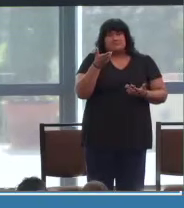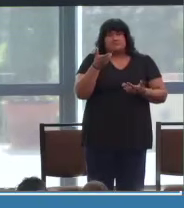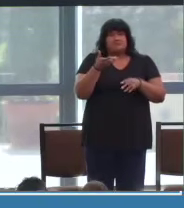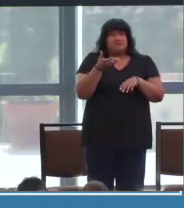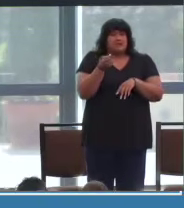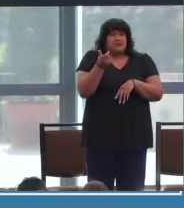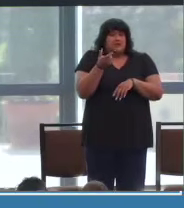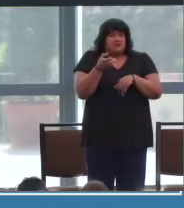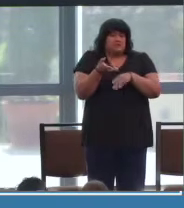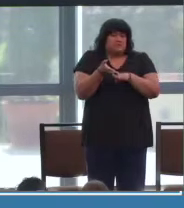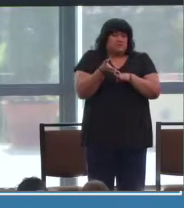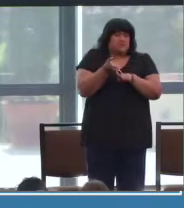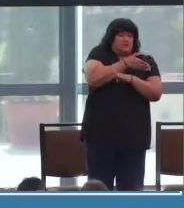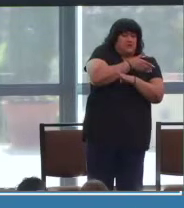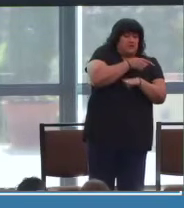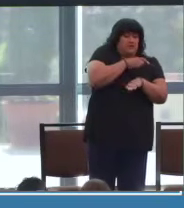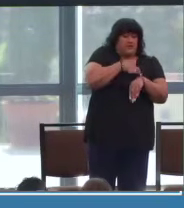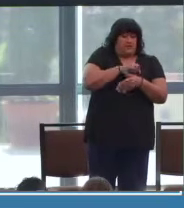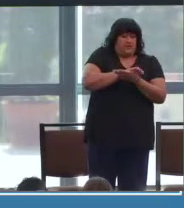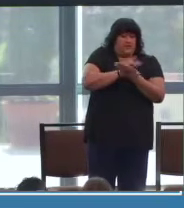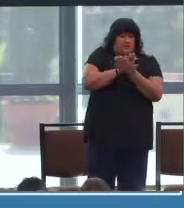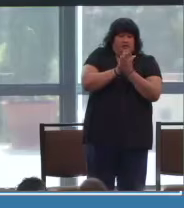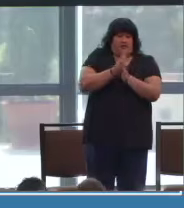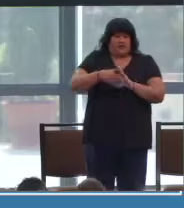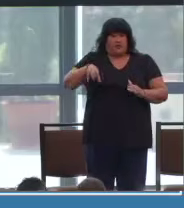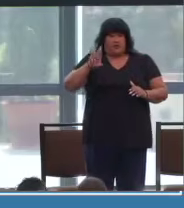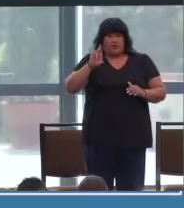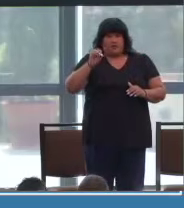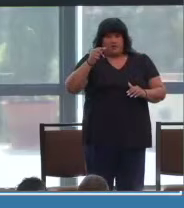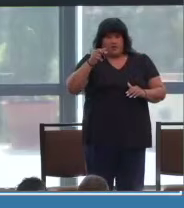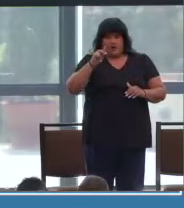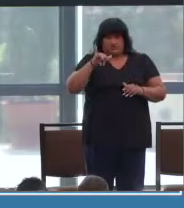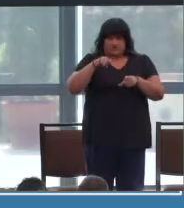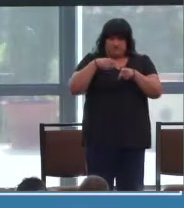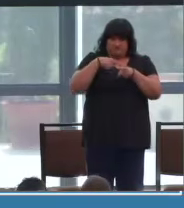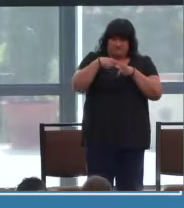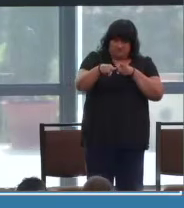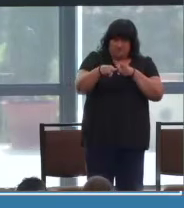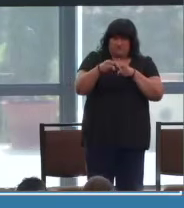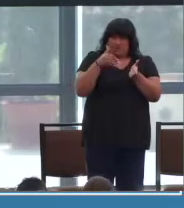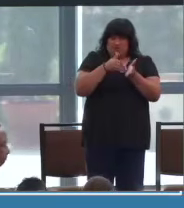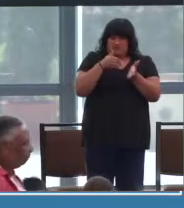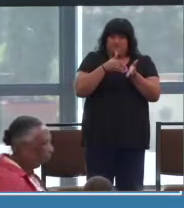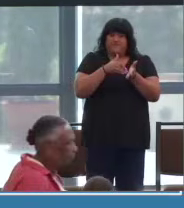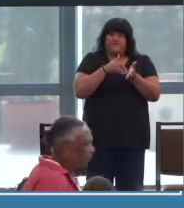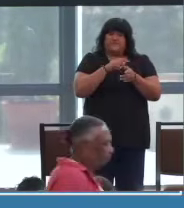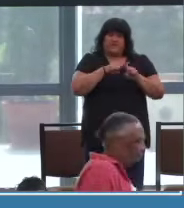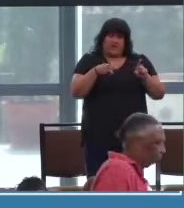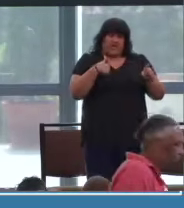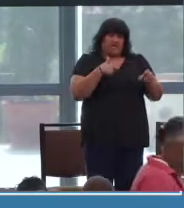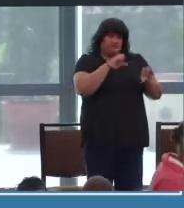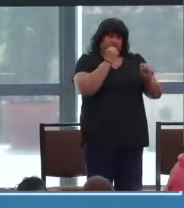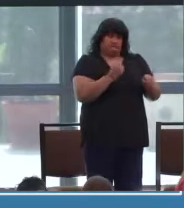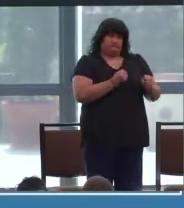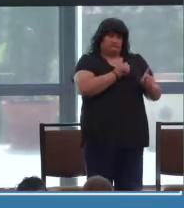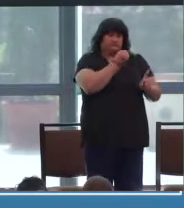when I was actually learning to be a rheumatologist, as you know, there's probably a really strong role for estrogen in lupus